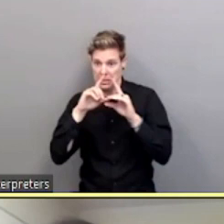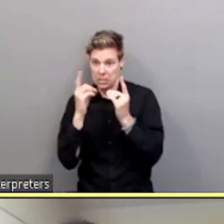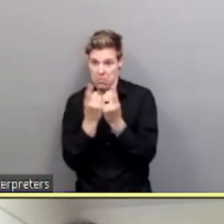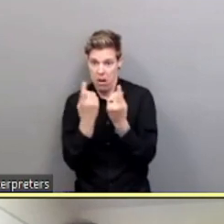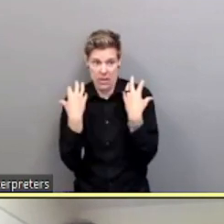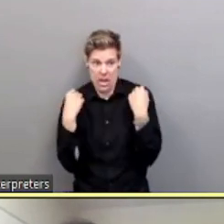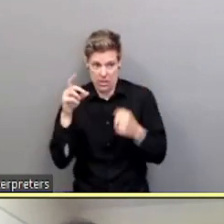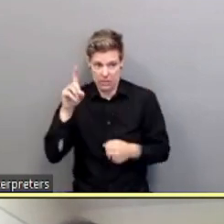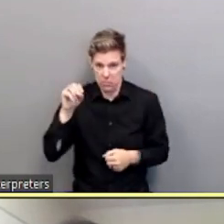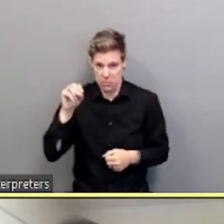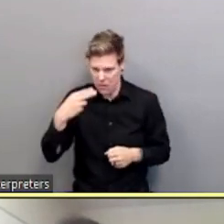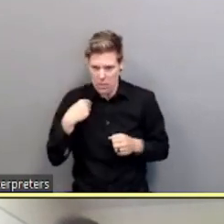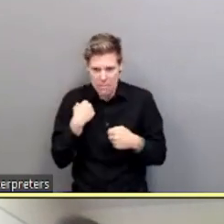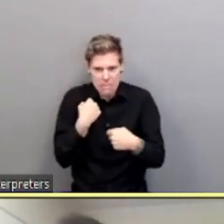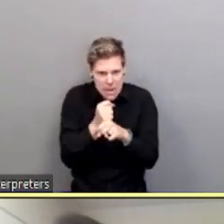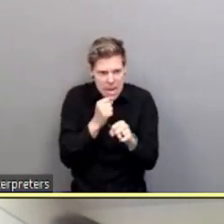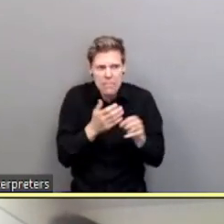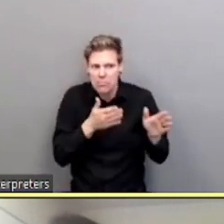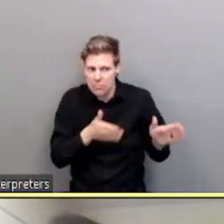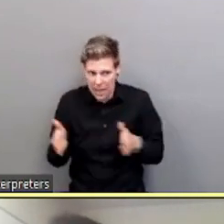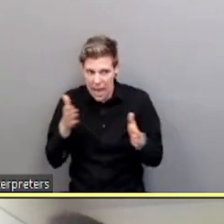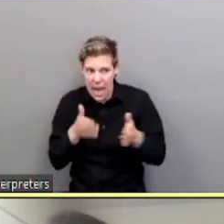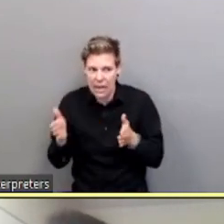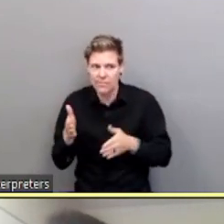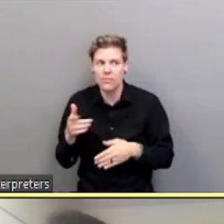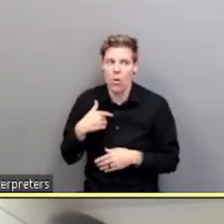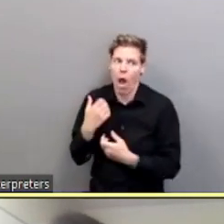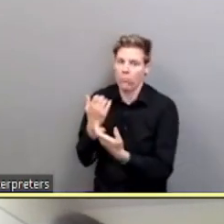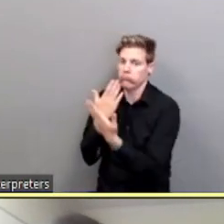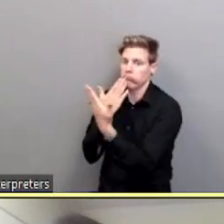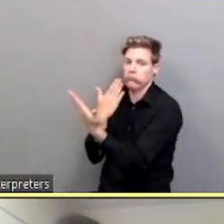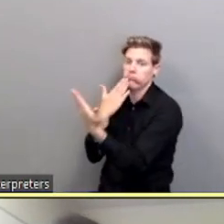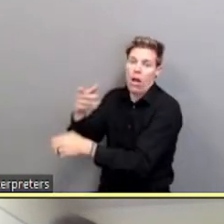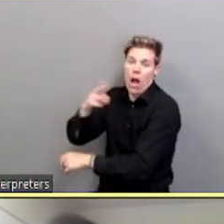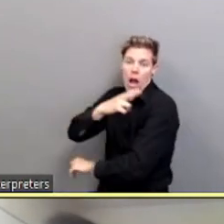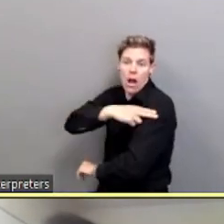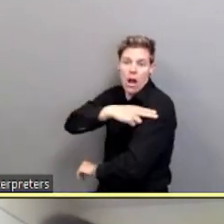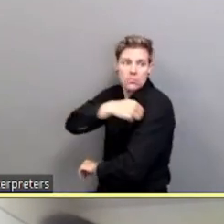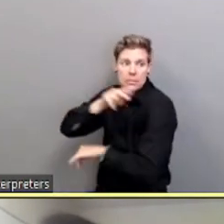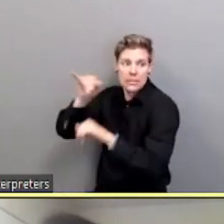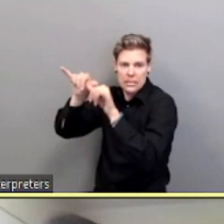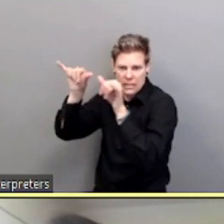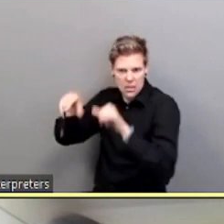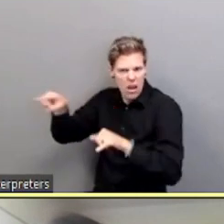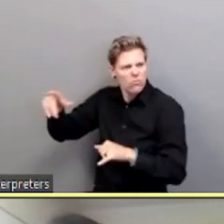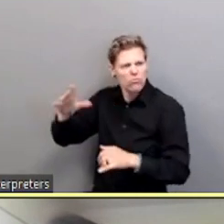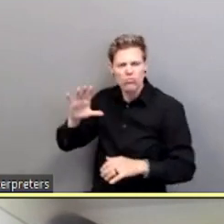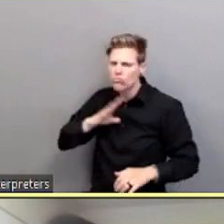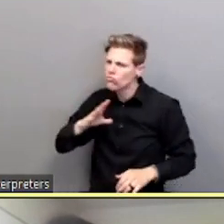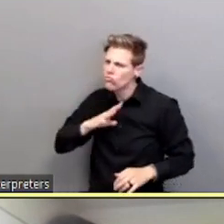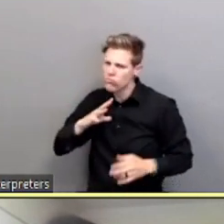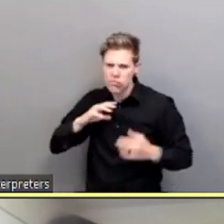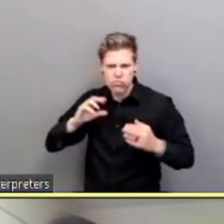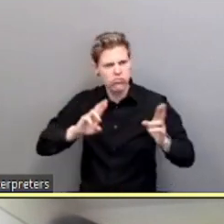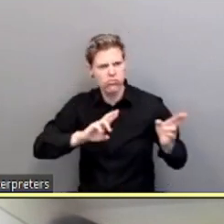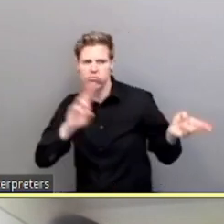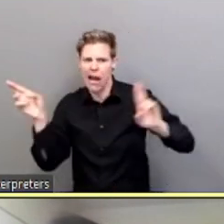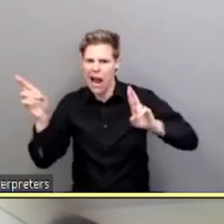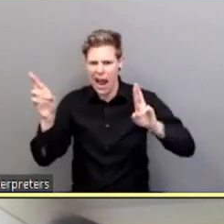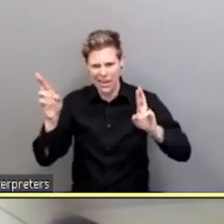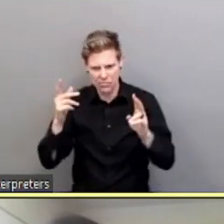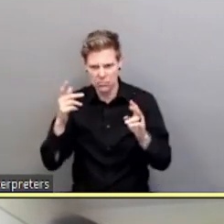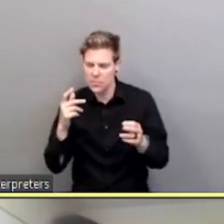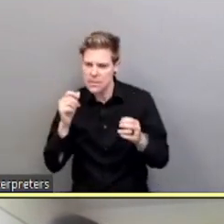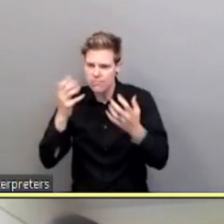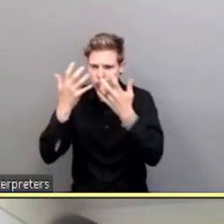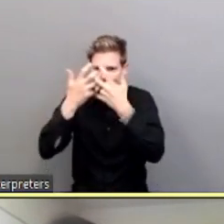hospital systems, thanks to all of the hospital systems out there that said that they would be ready to give their doses to their workers,